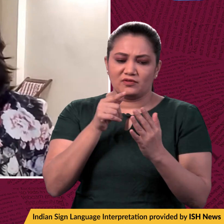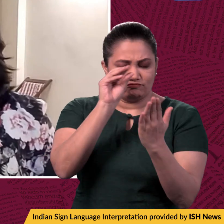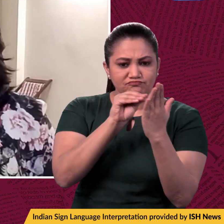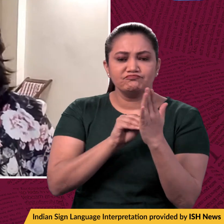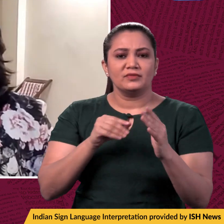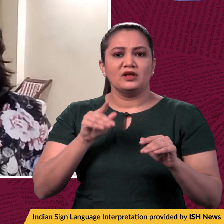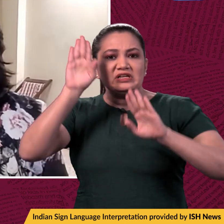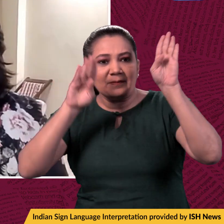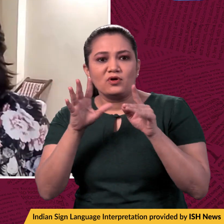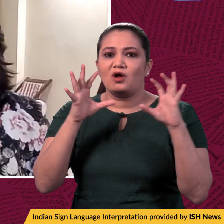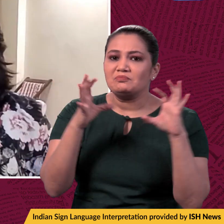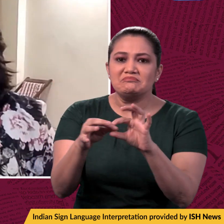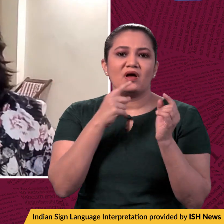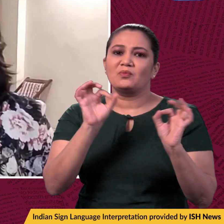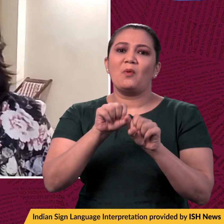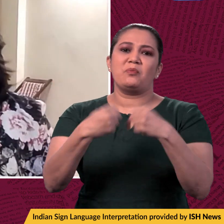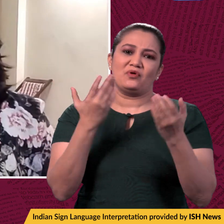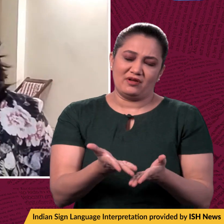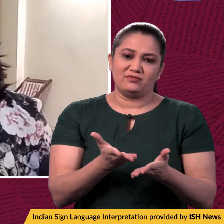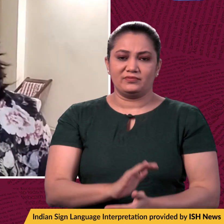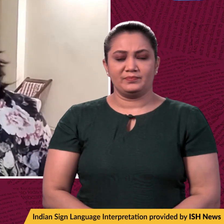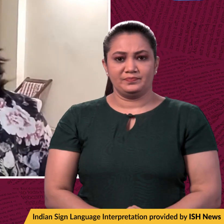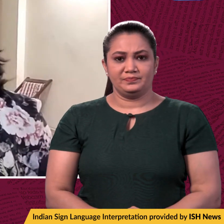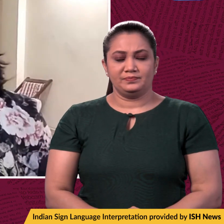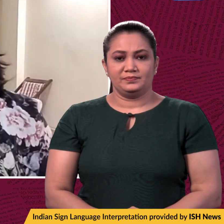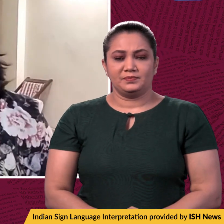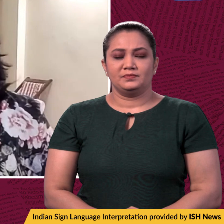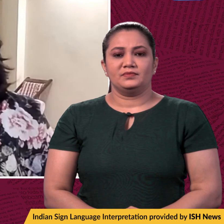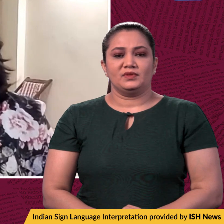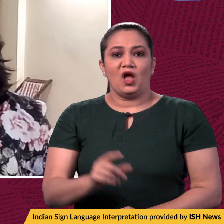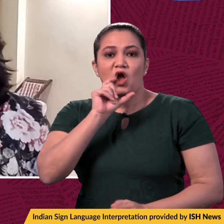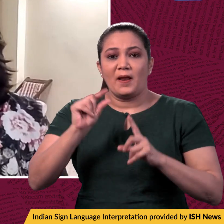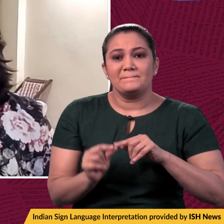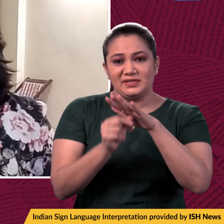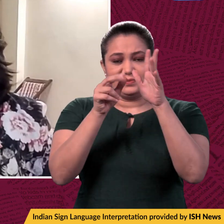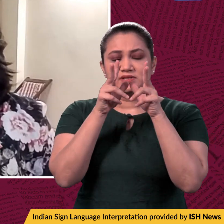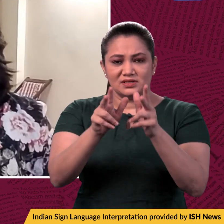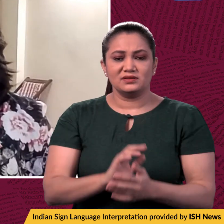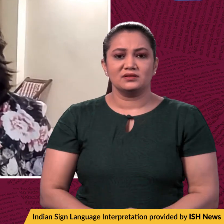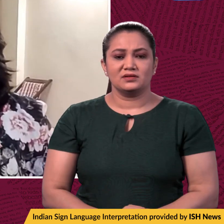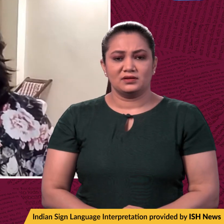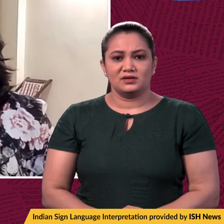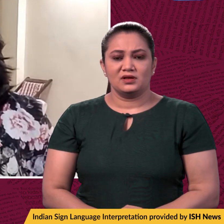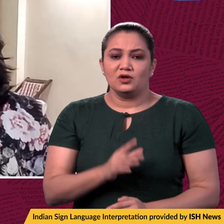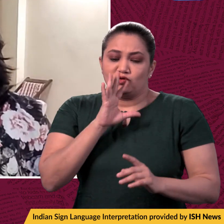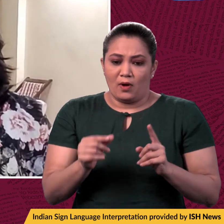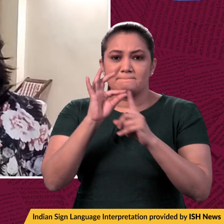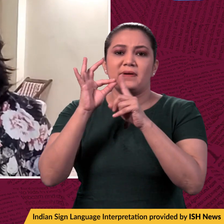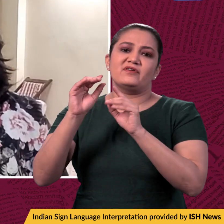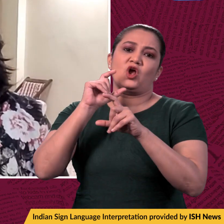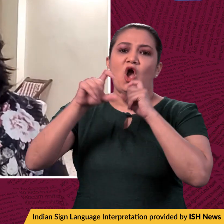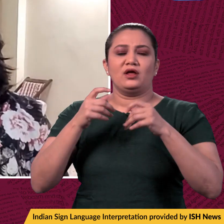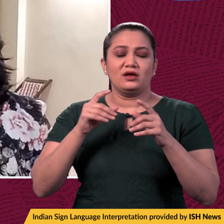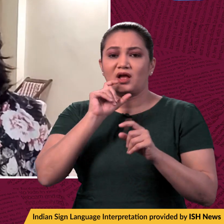letter, undemocratic act, end quote. Now, speaking to the print, the college principal has said, and I quote, we are a